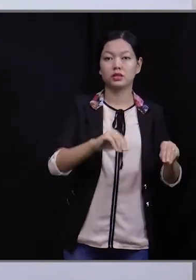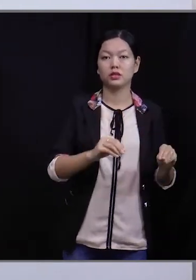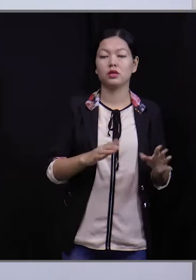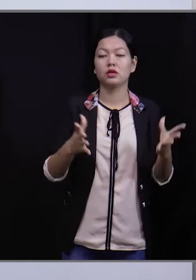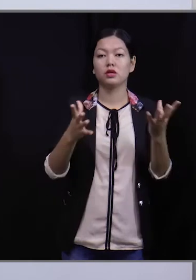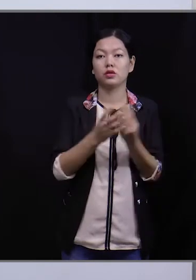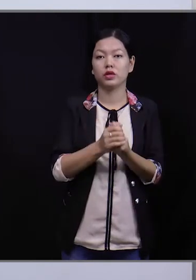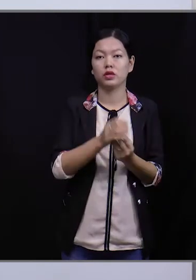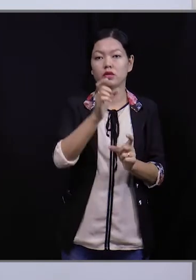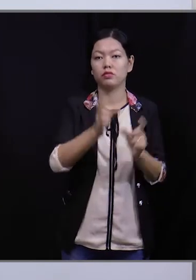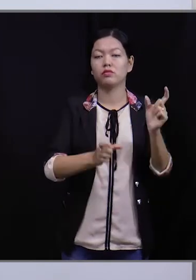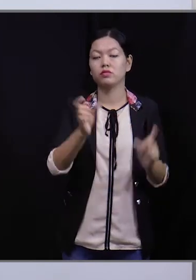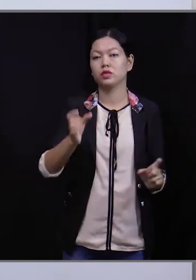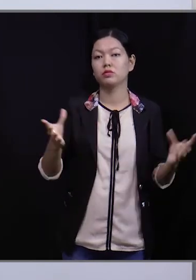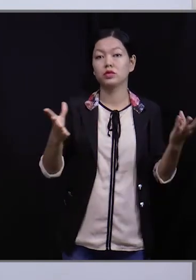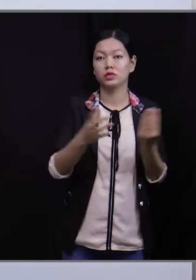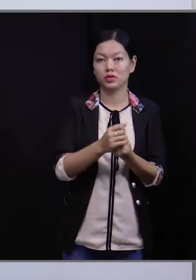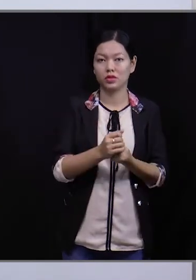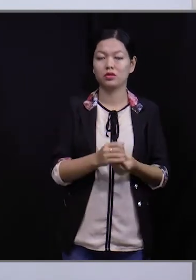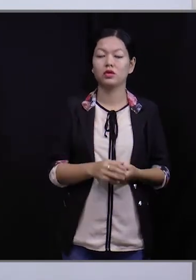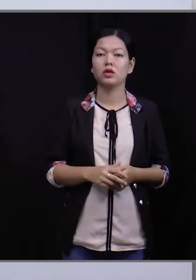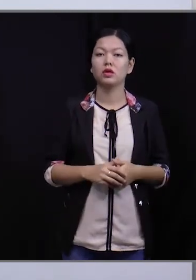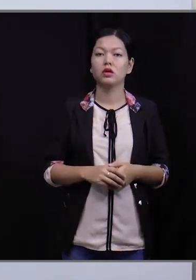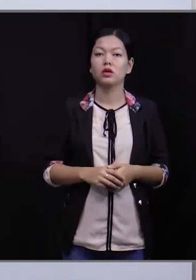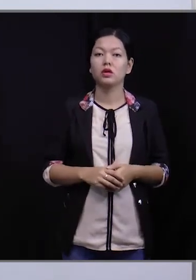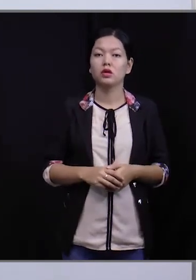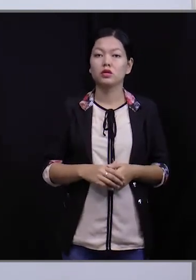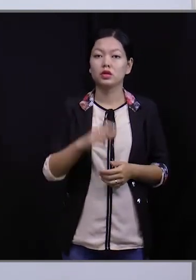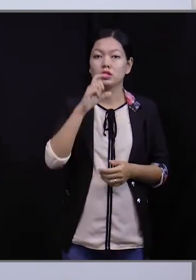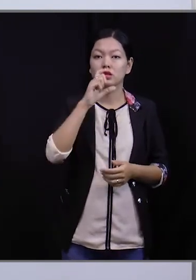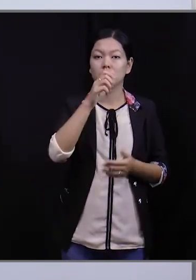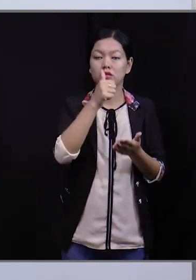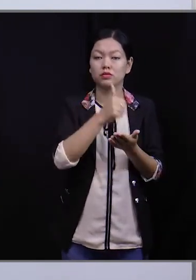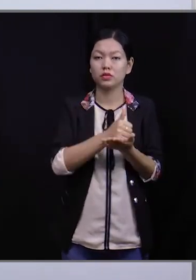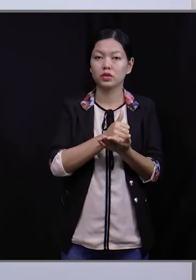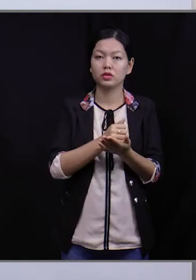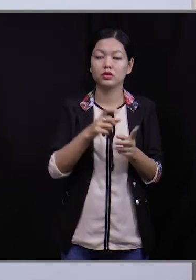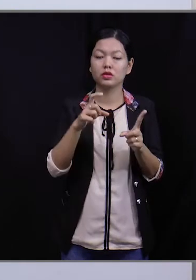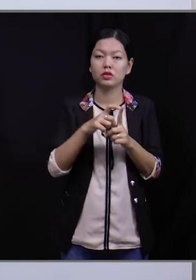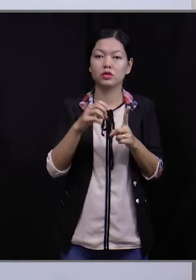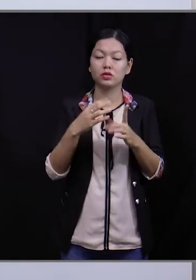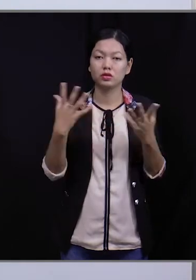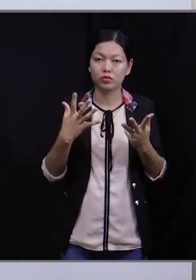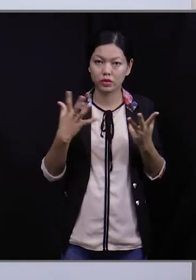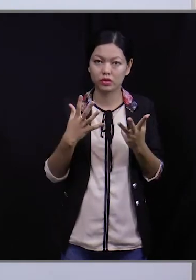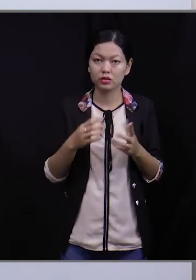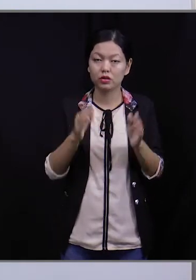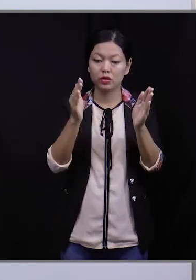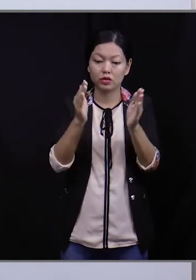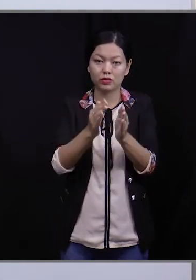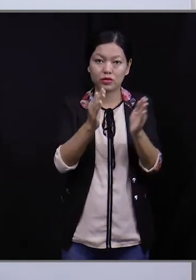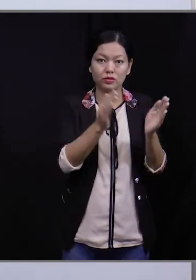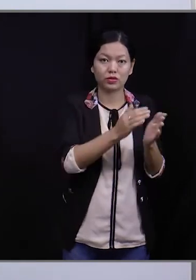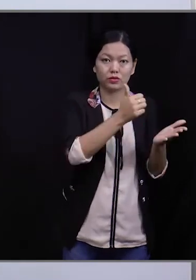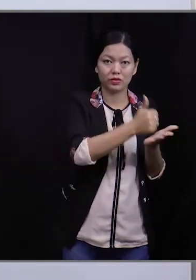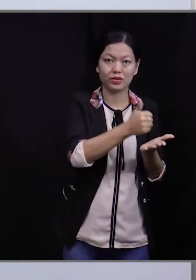the central bank will start buying the government securities and bonds from the commercial banks. It's very